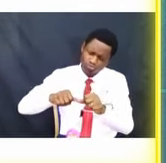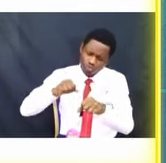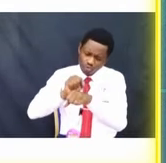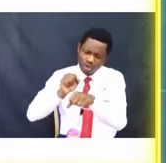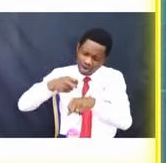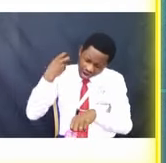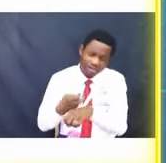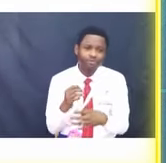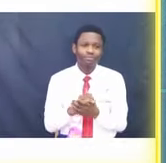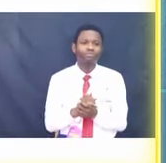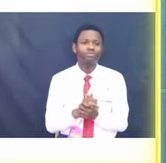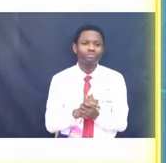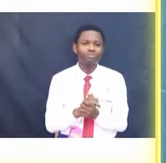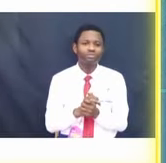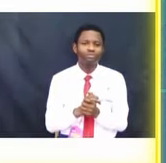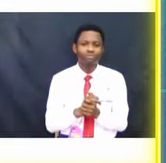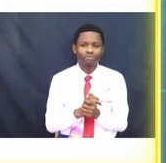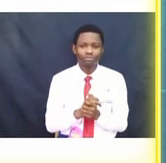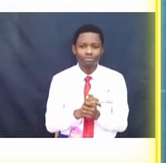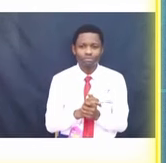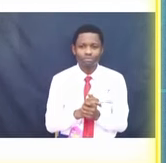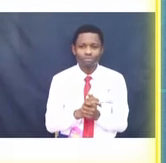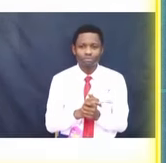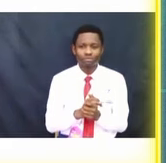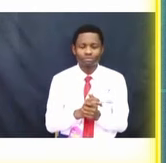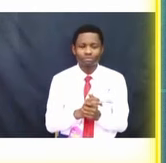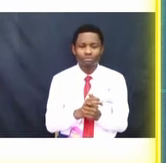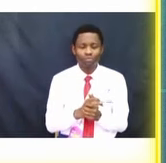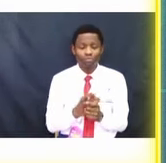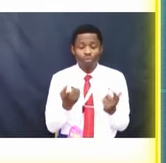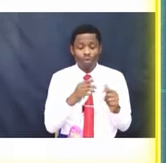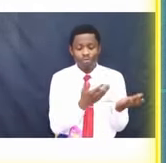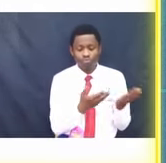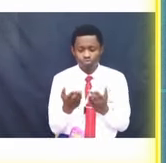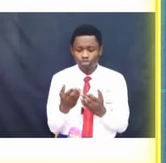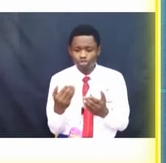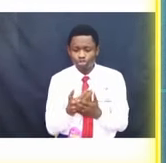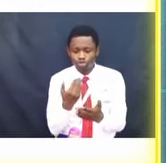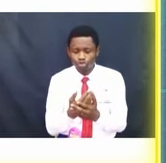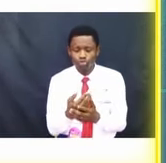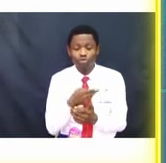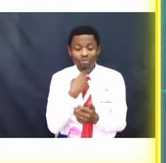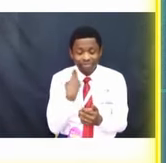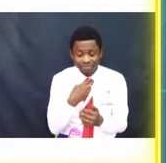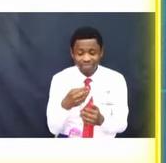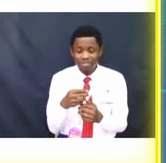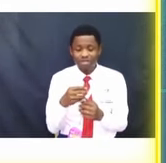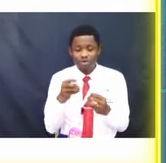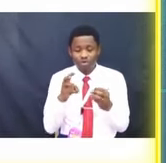When we introduce the ministerial welfare practices,